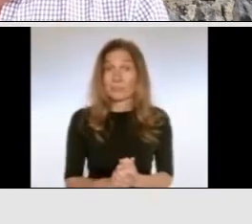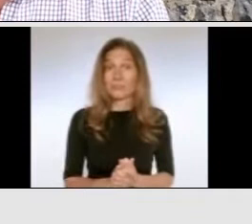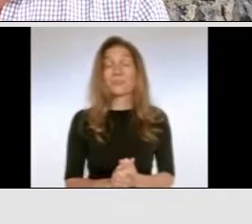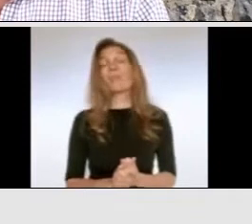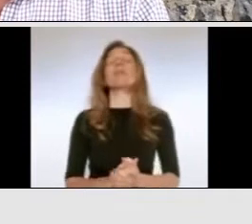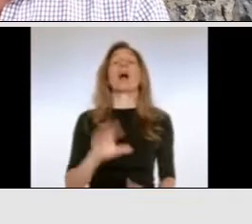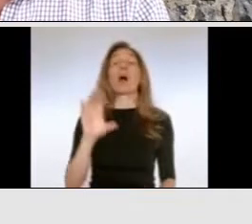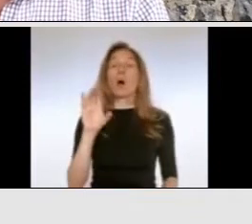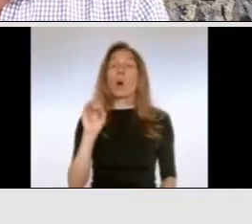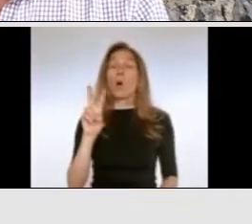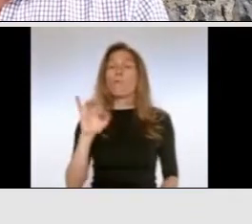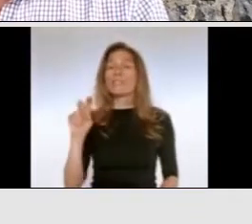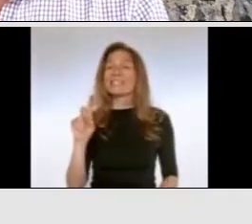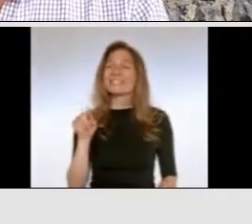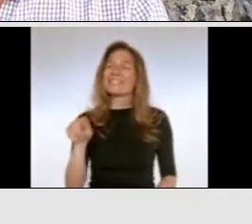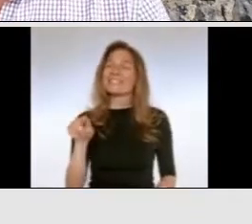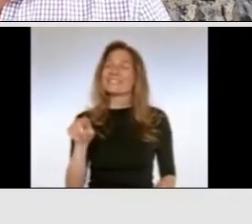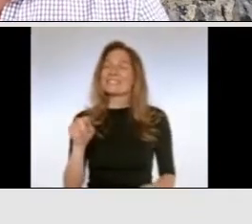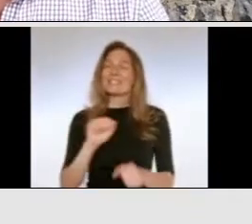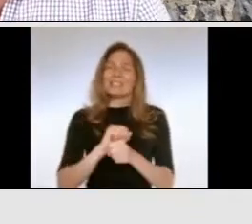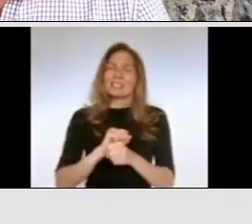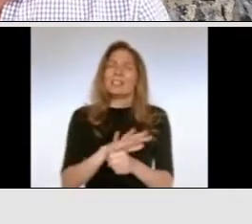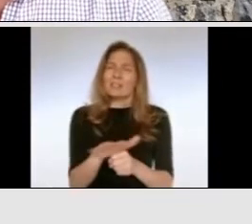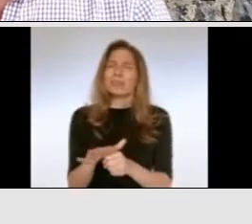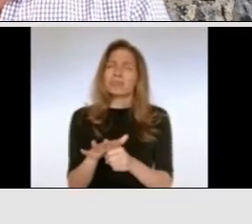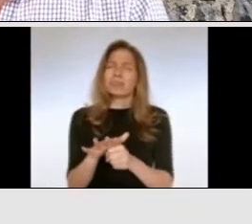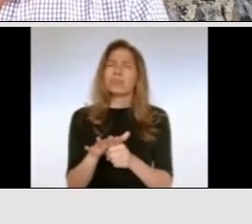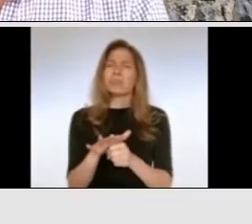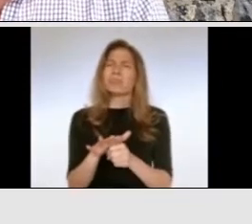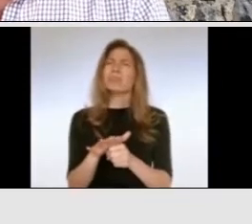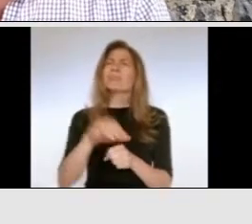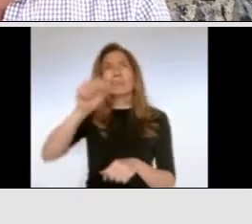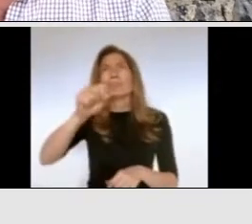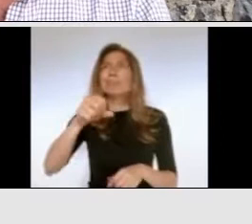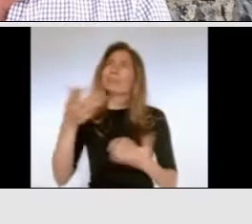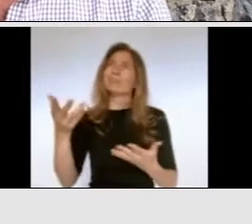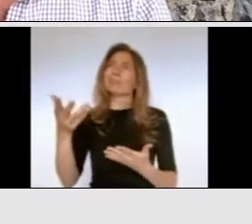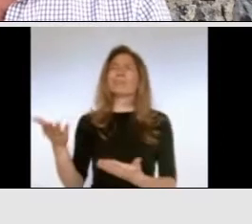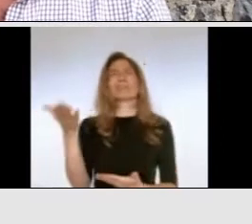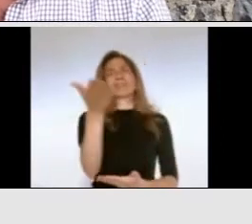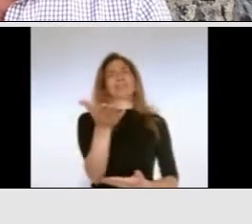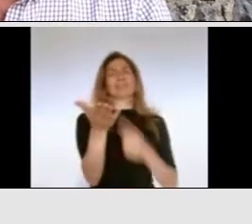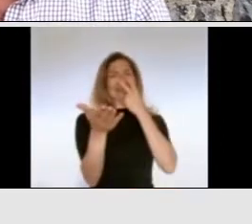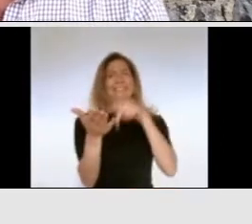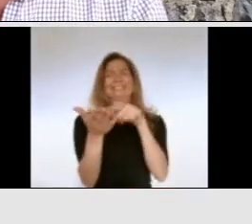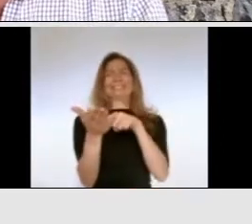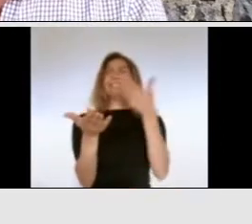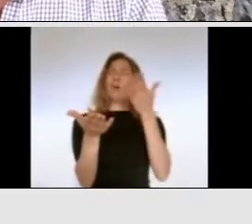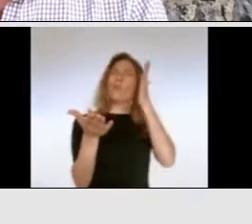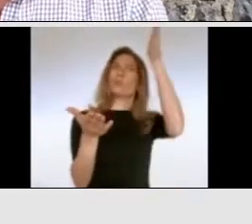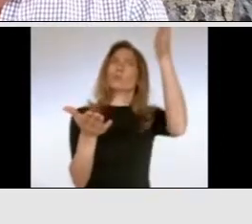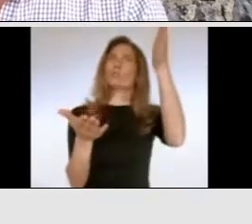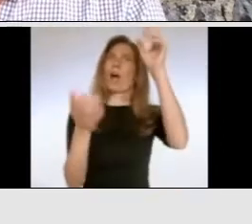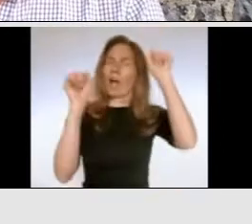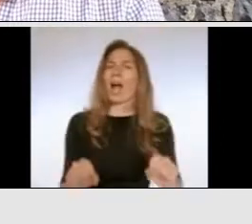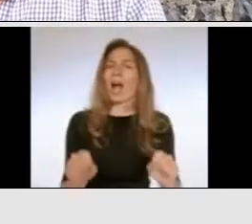So I think COVID, it doesn't just offer an opportunity for the future, it really presents us with an obligation.